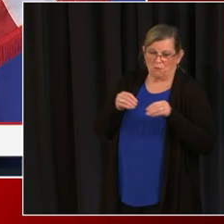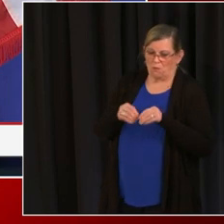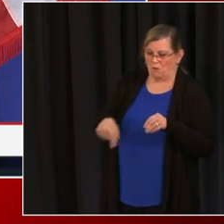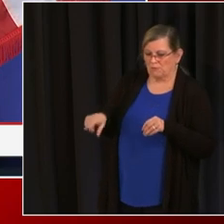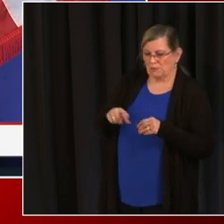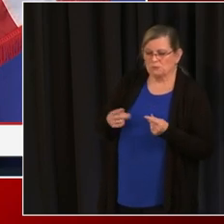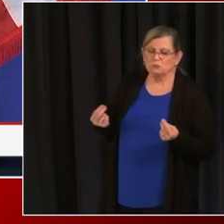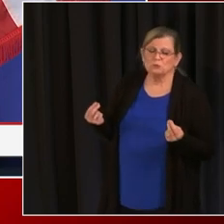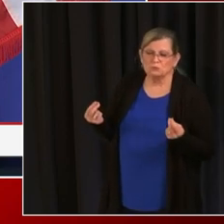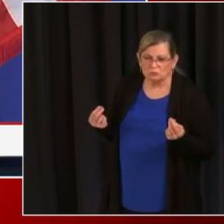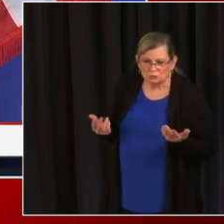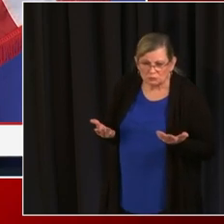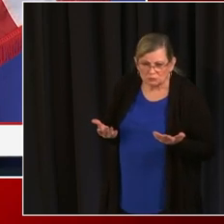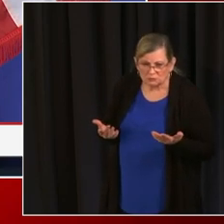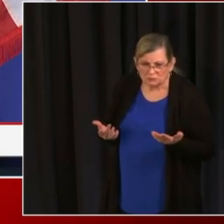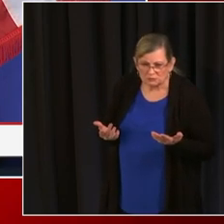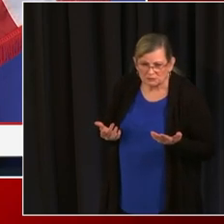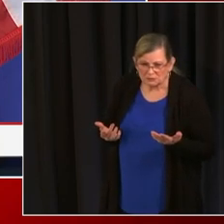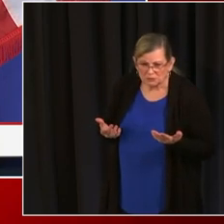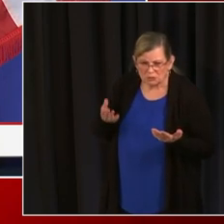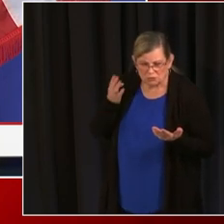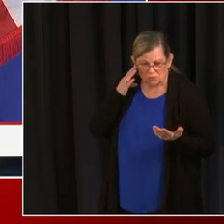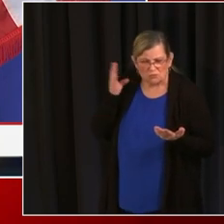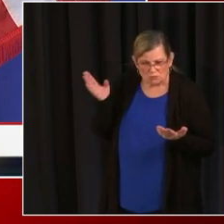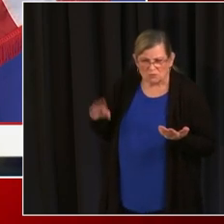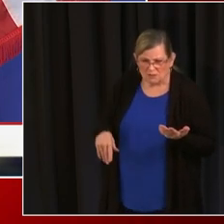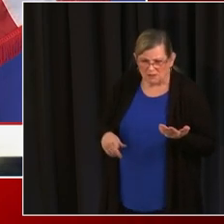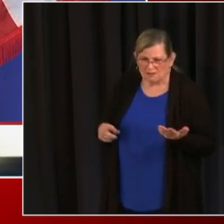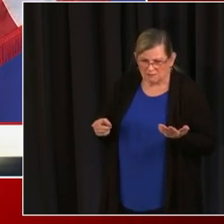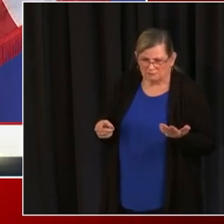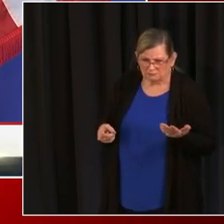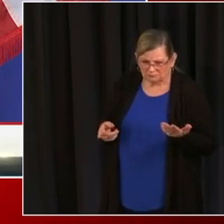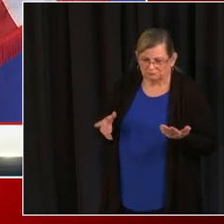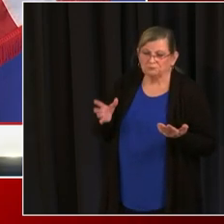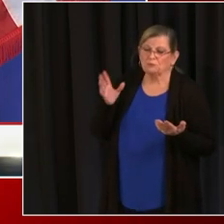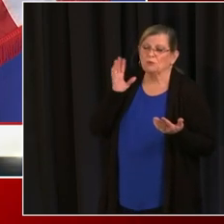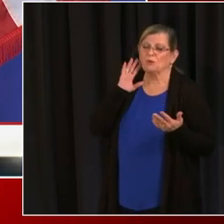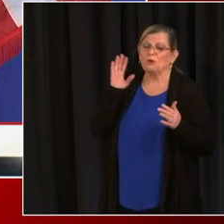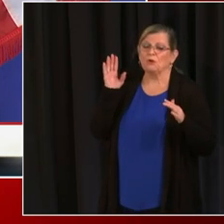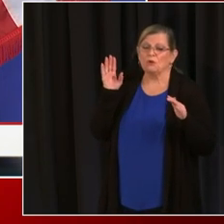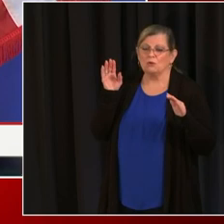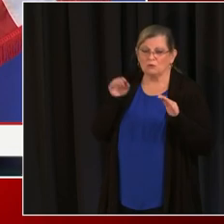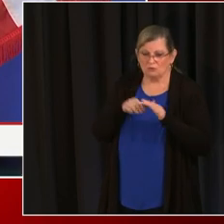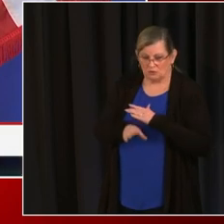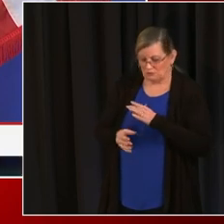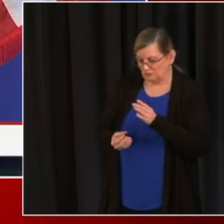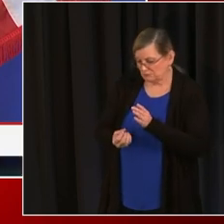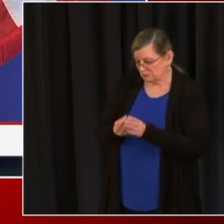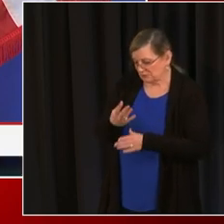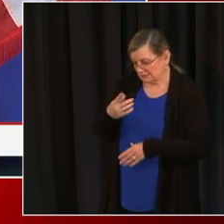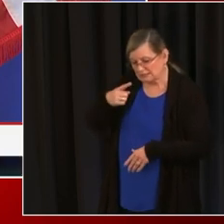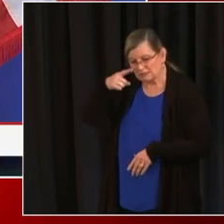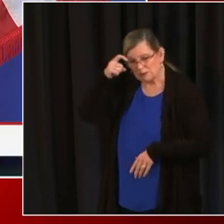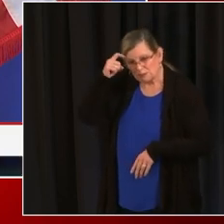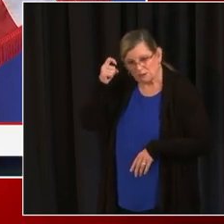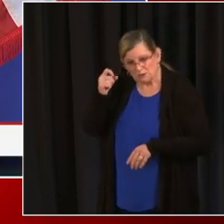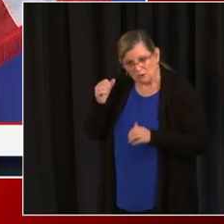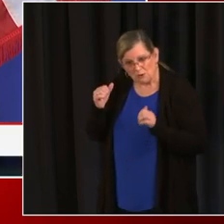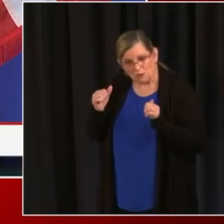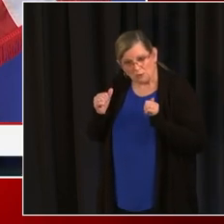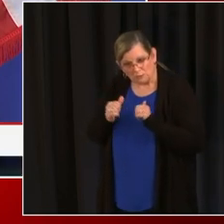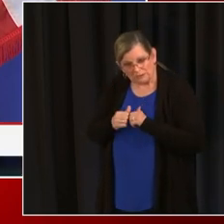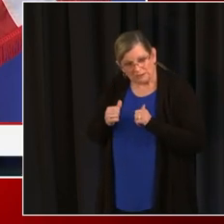to do, and you know that we're going into this spring and summer